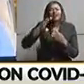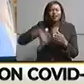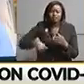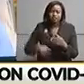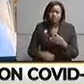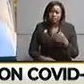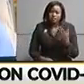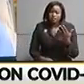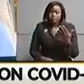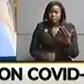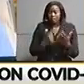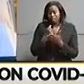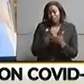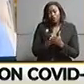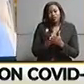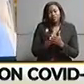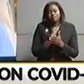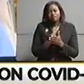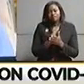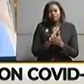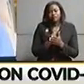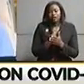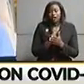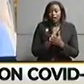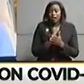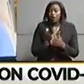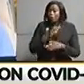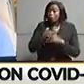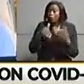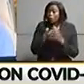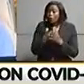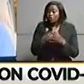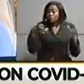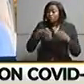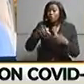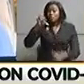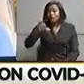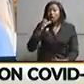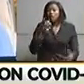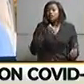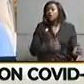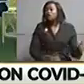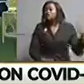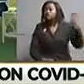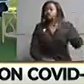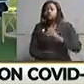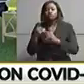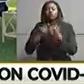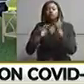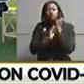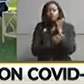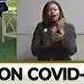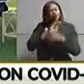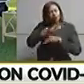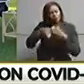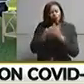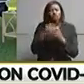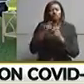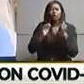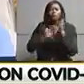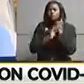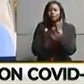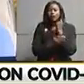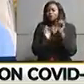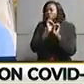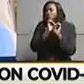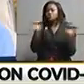because that's how all these cases, 9 of them have come from Dubai. All of them. There was no case